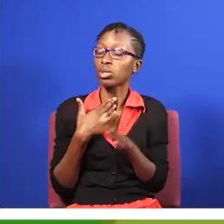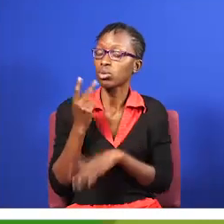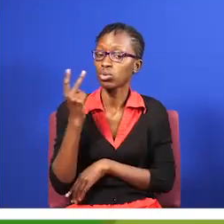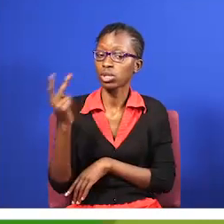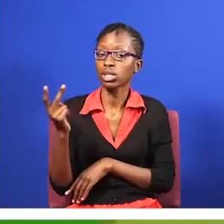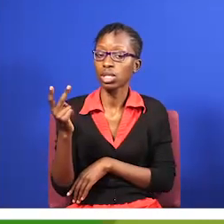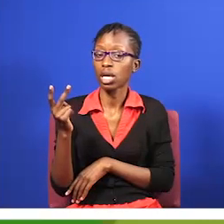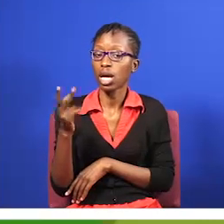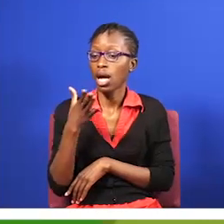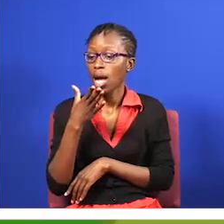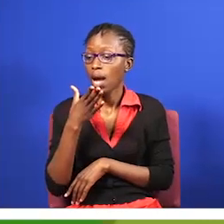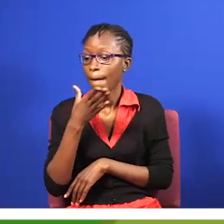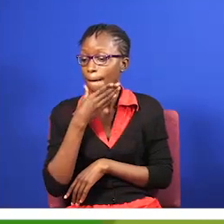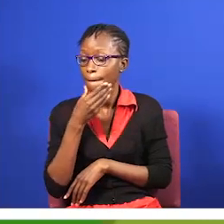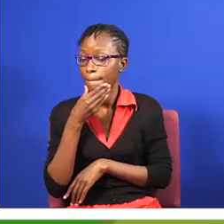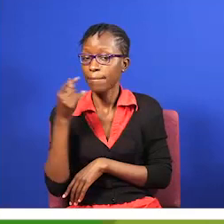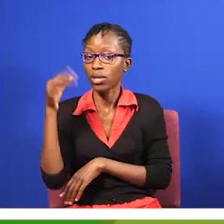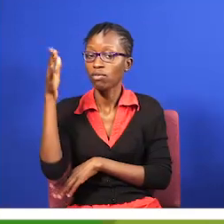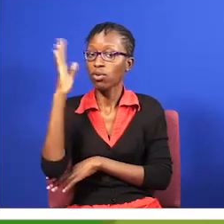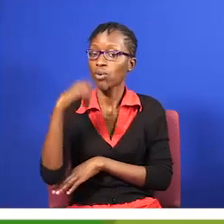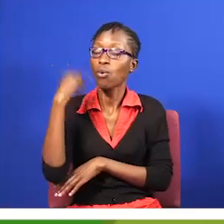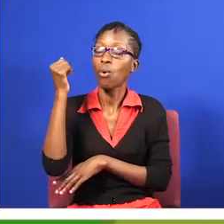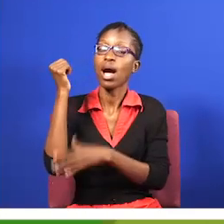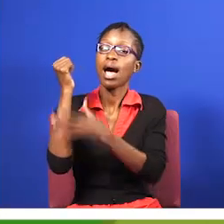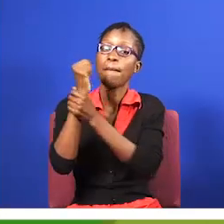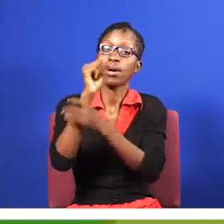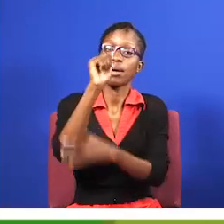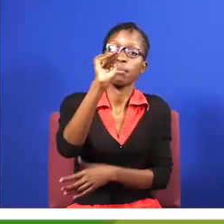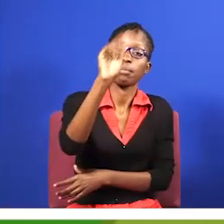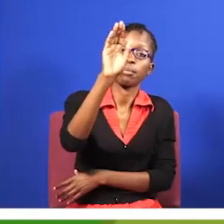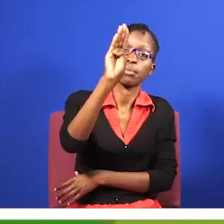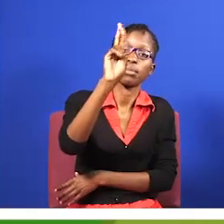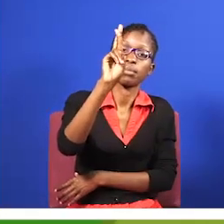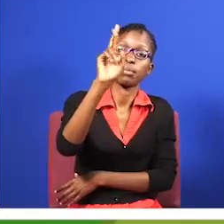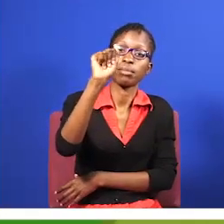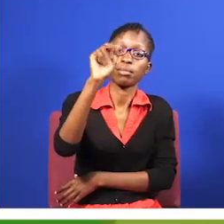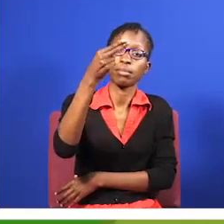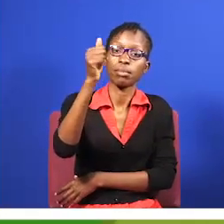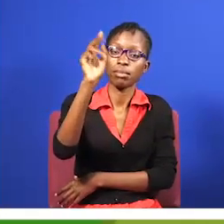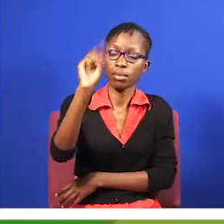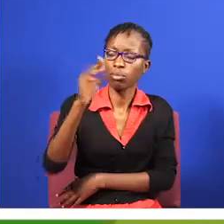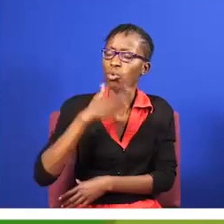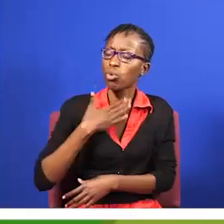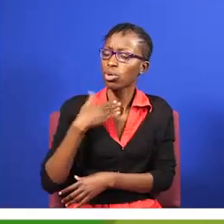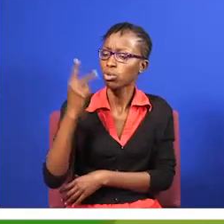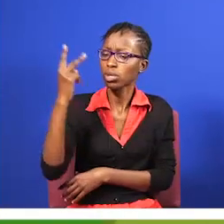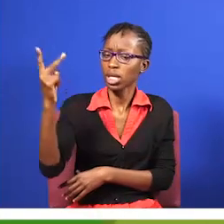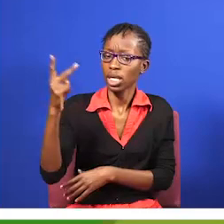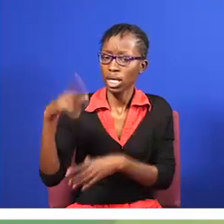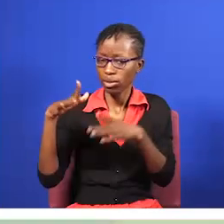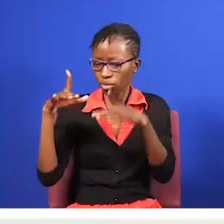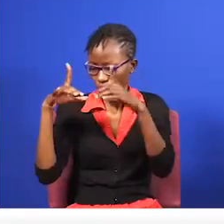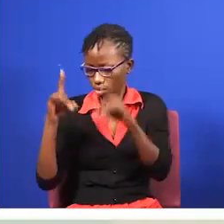look at a man of God, Abraham. And we want to see what choices